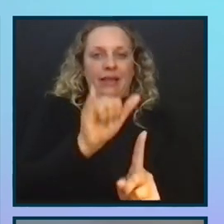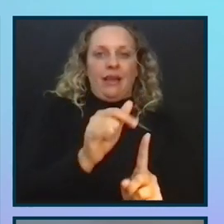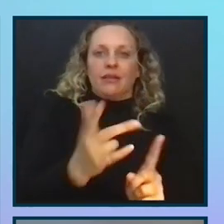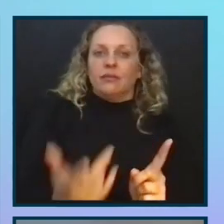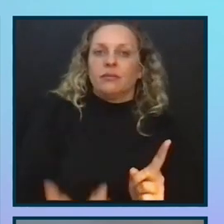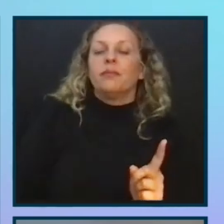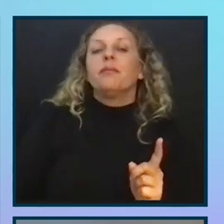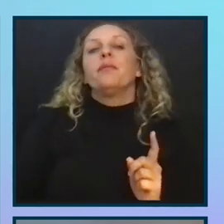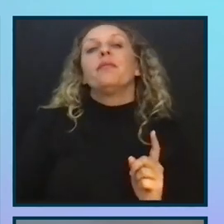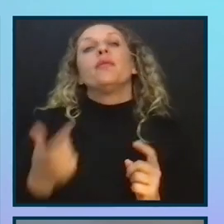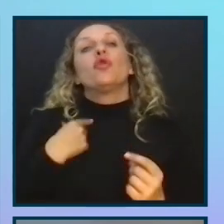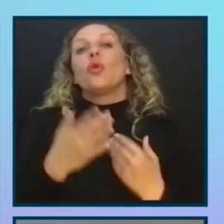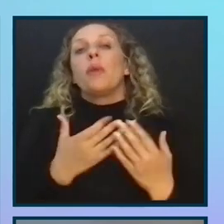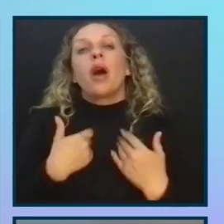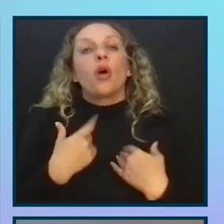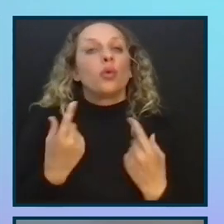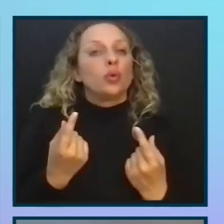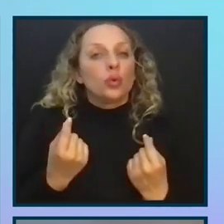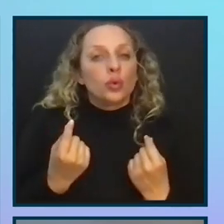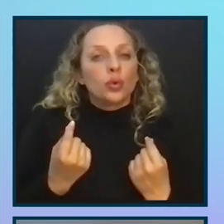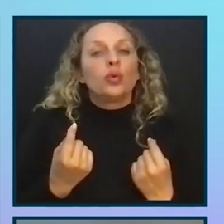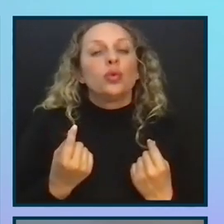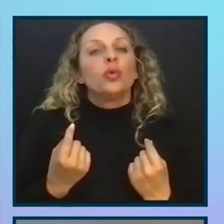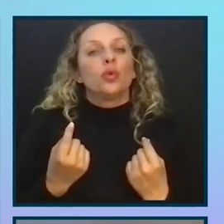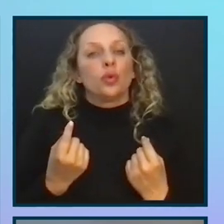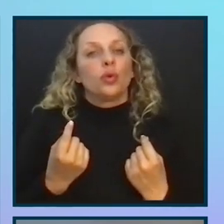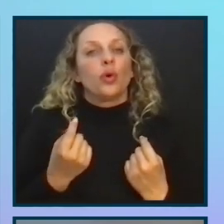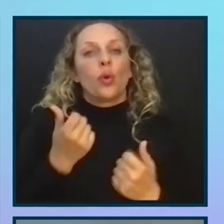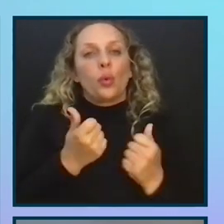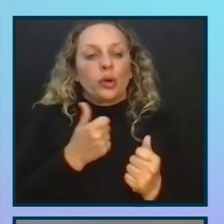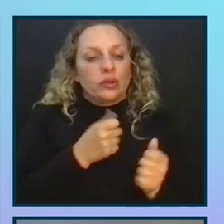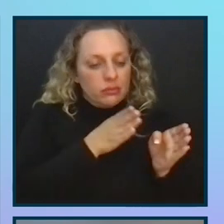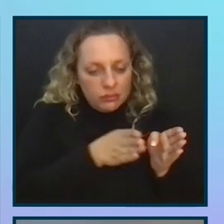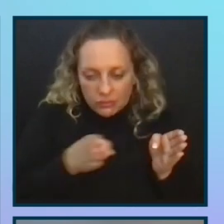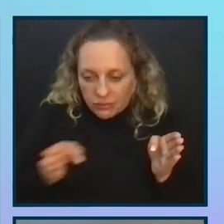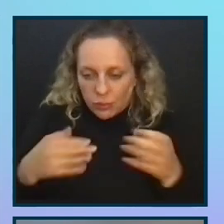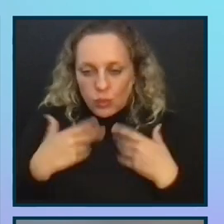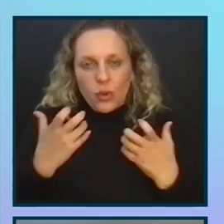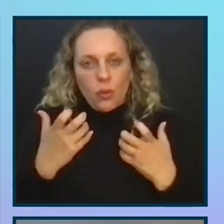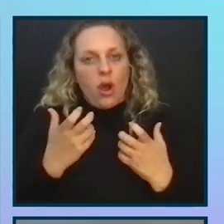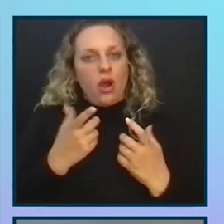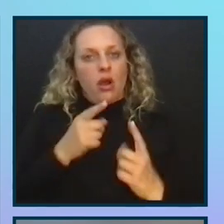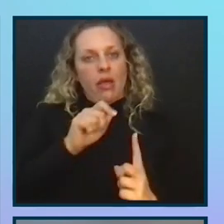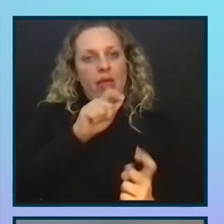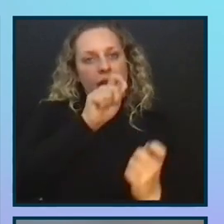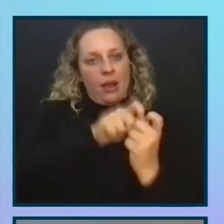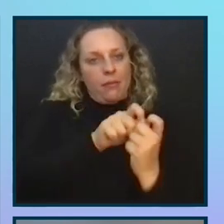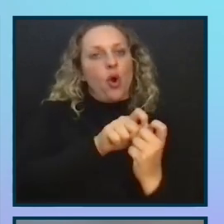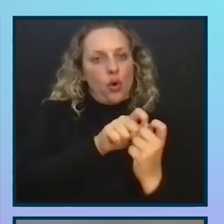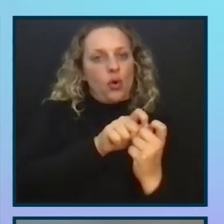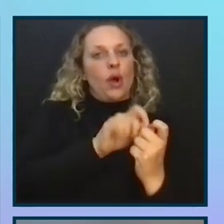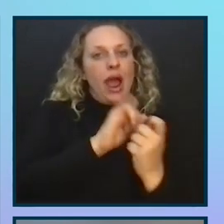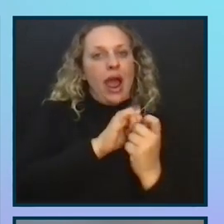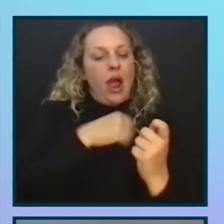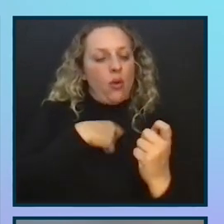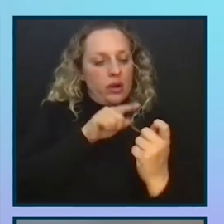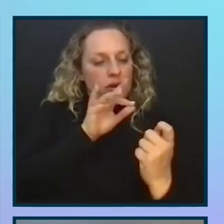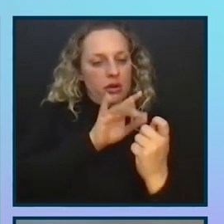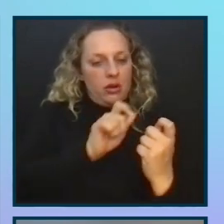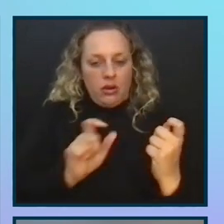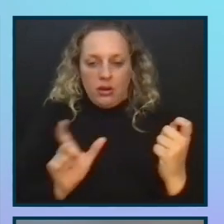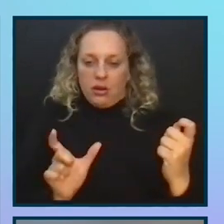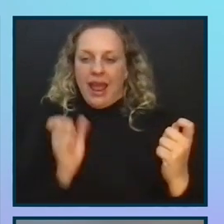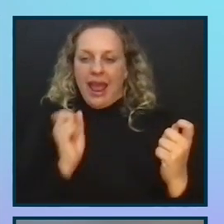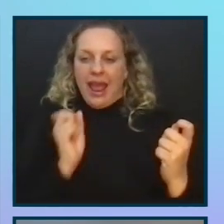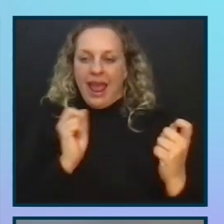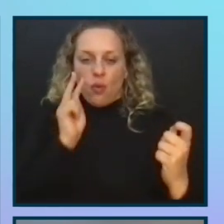So no matter which direction we land on, we need to consider how the name of a component can be interpreted by all of our stakeholders. So what